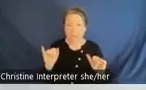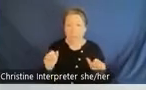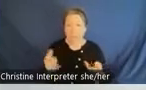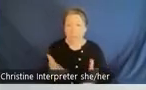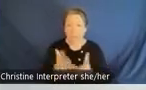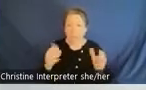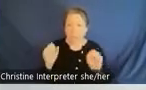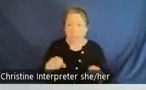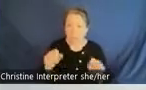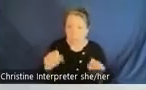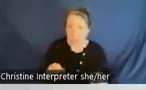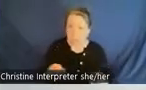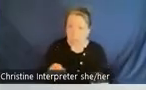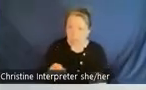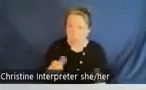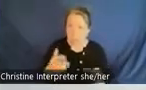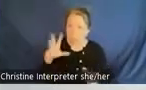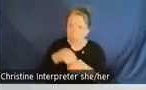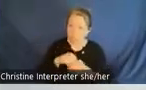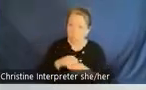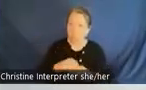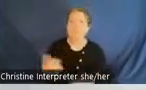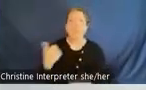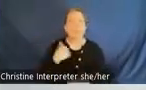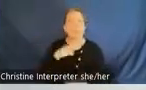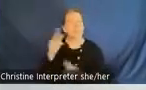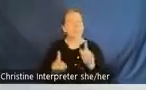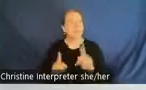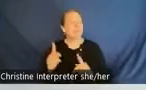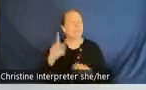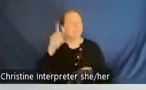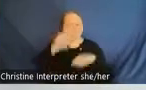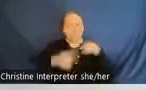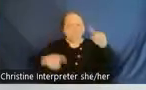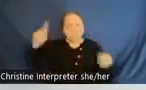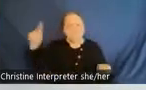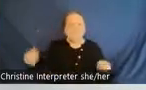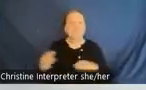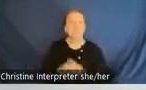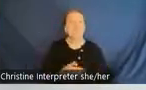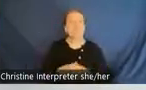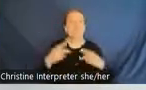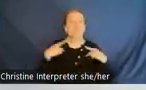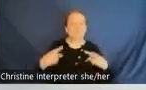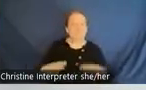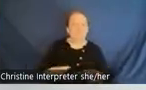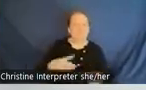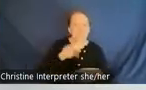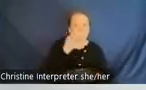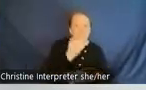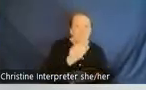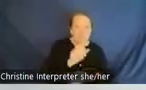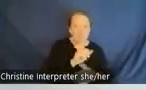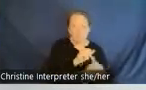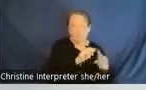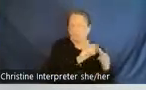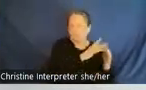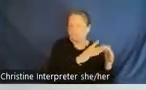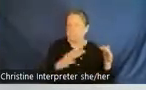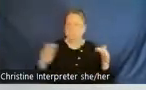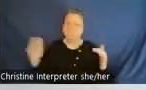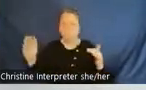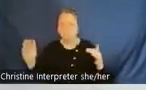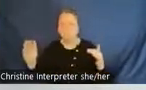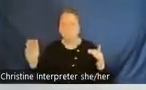possible. We had everybody from who had either physical disabilities all the way up to just didn't know what they